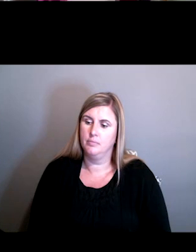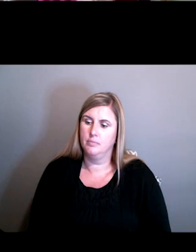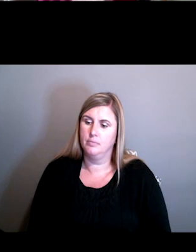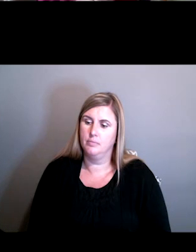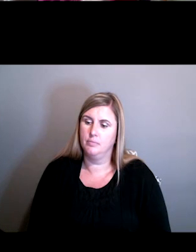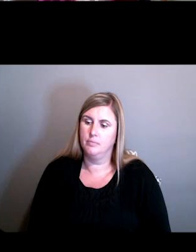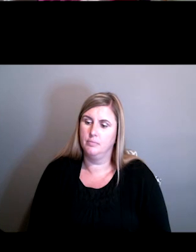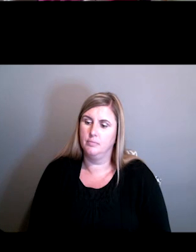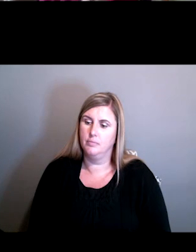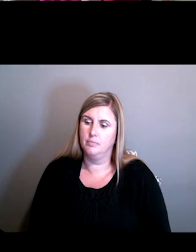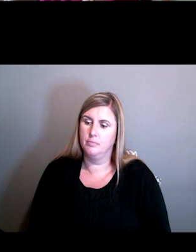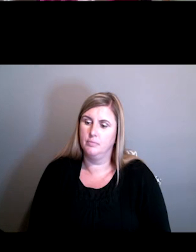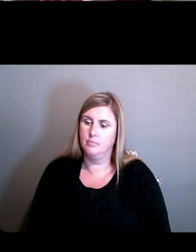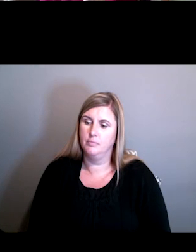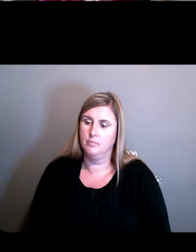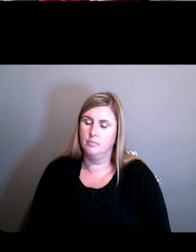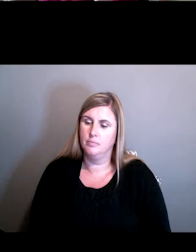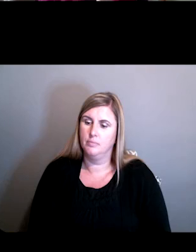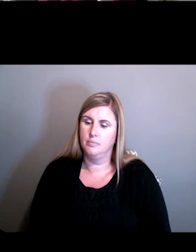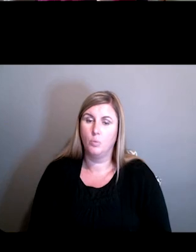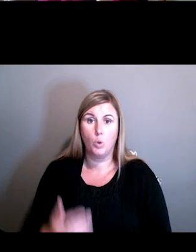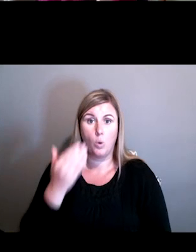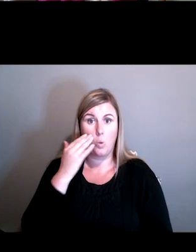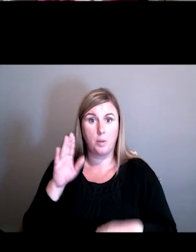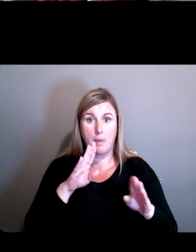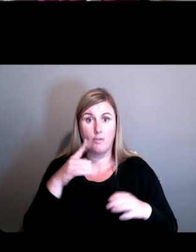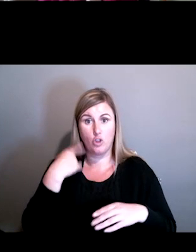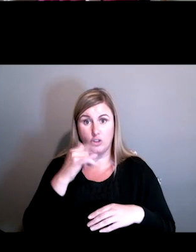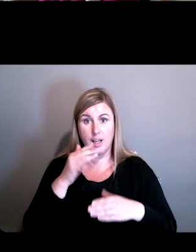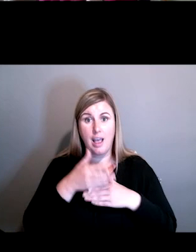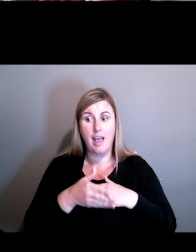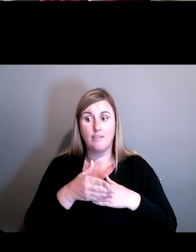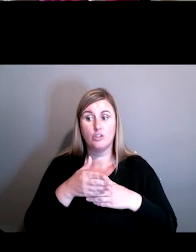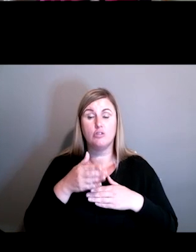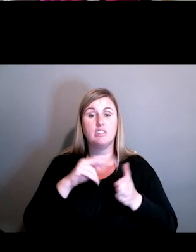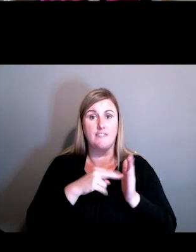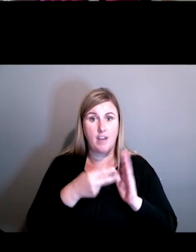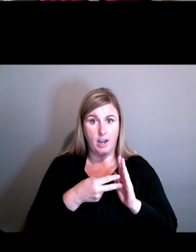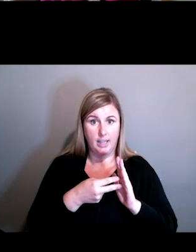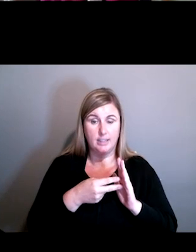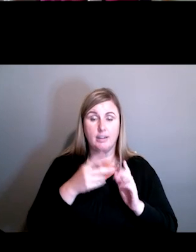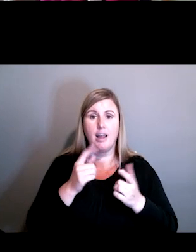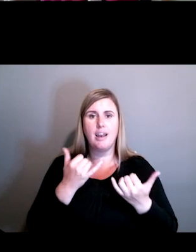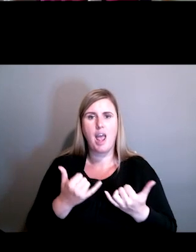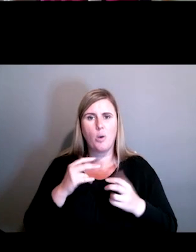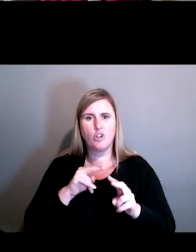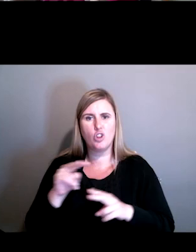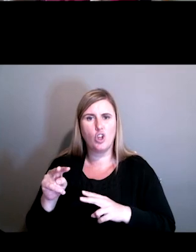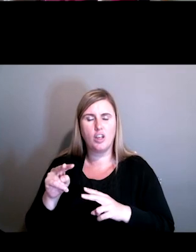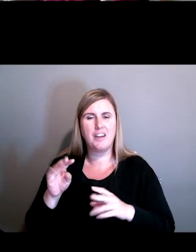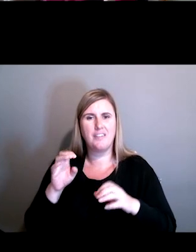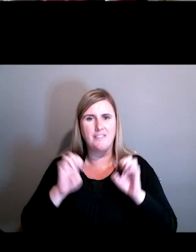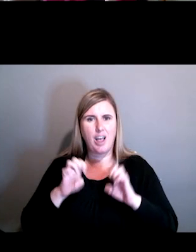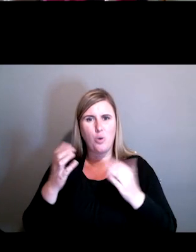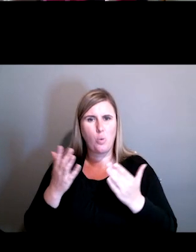We know what the behavior looks like after operationally defining it, and now we have to look and evaluate what the function of that behavior is. There